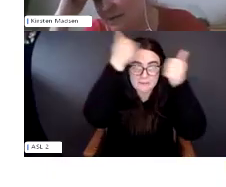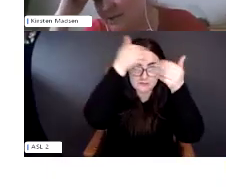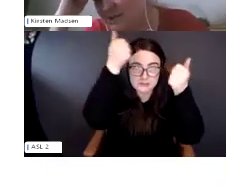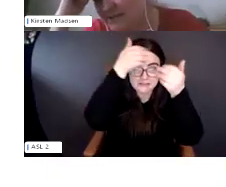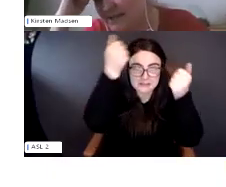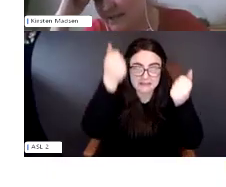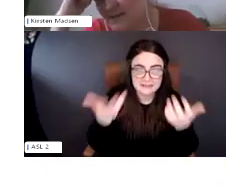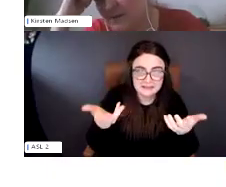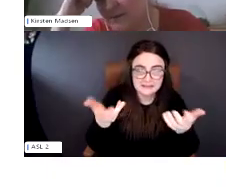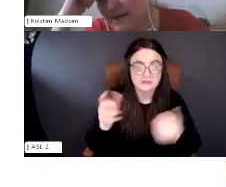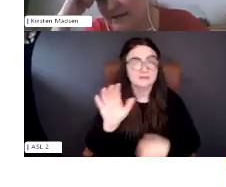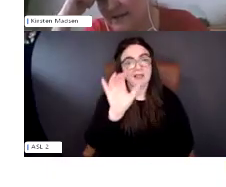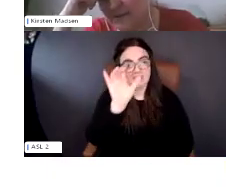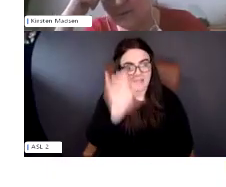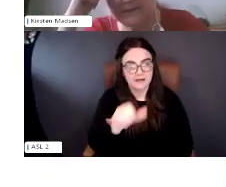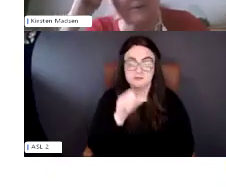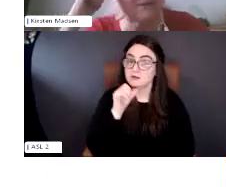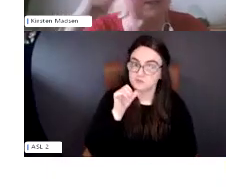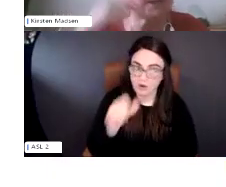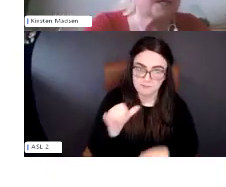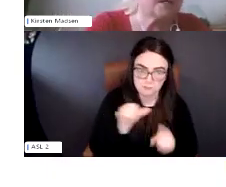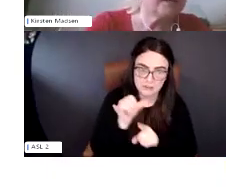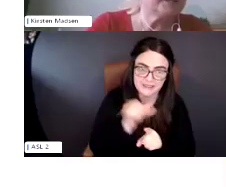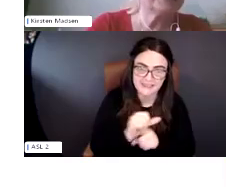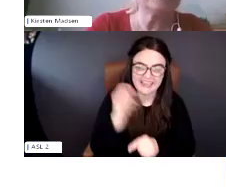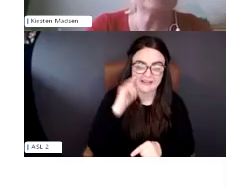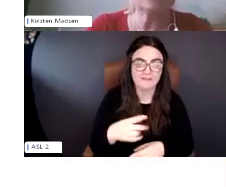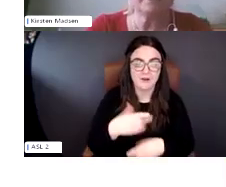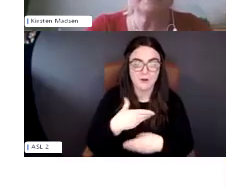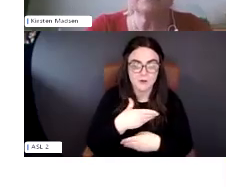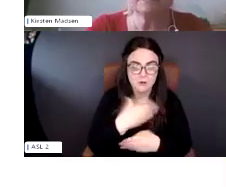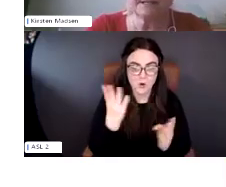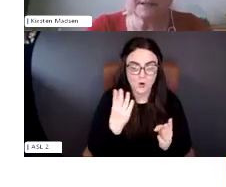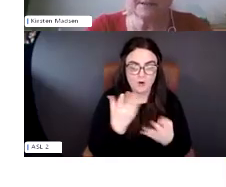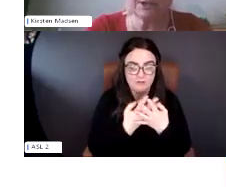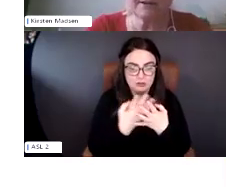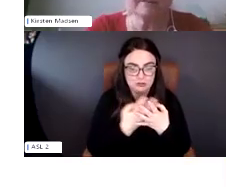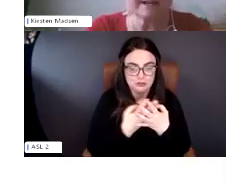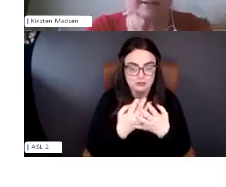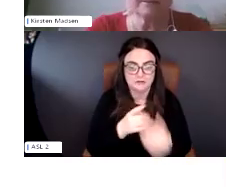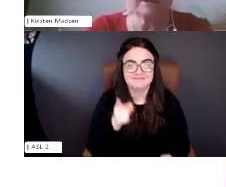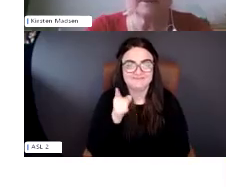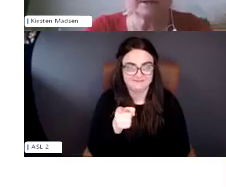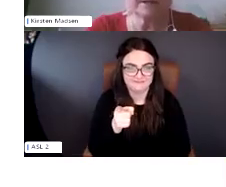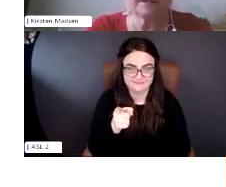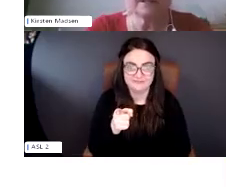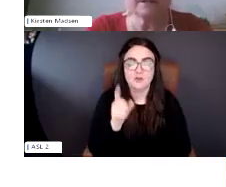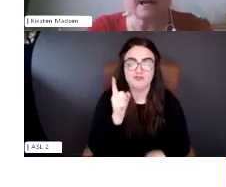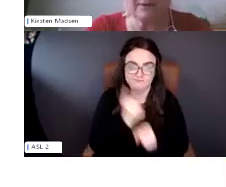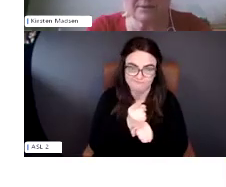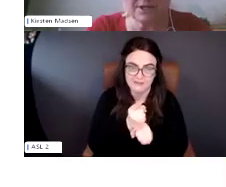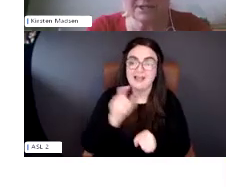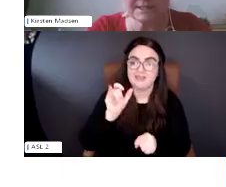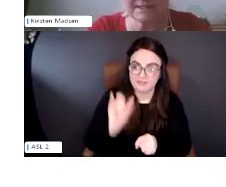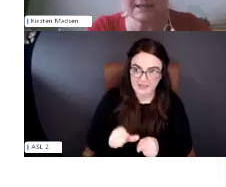great question, Marianne. Whoever asked that, brilliant question. Because this is why this was an exclusionary factor with regard to